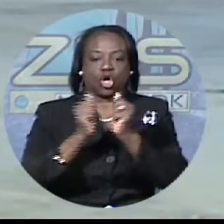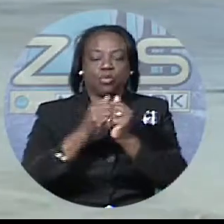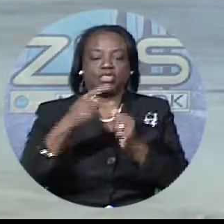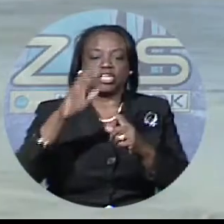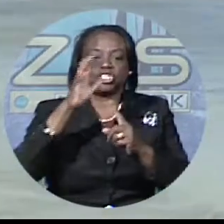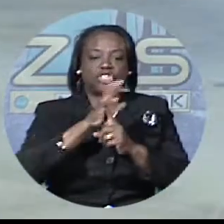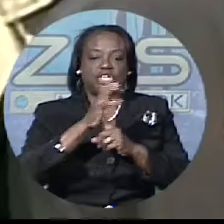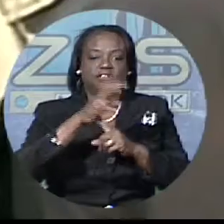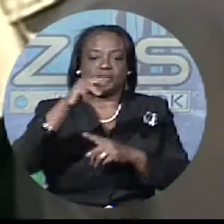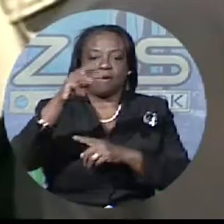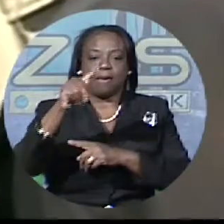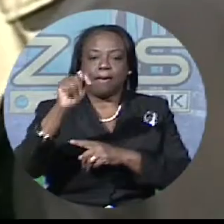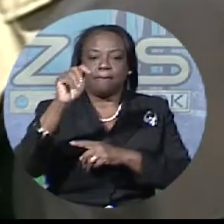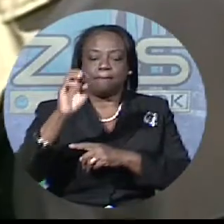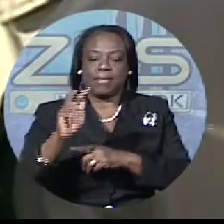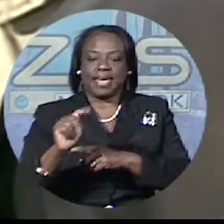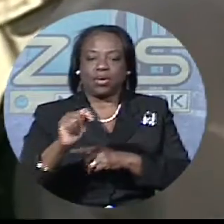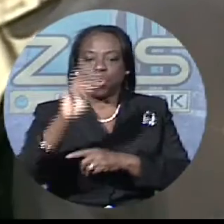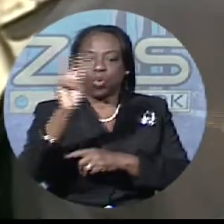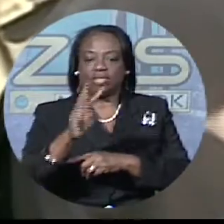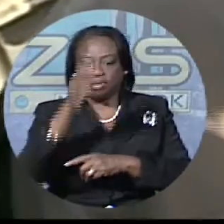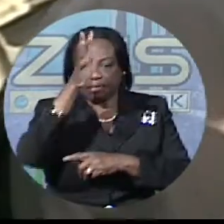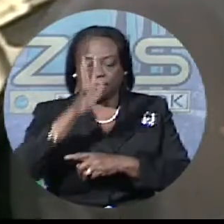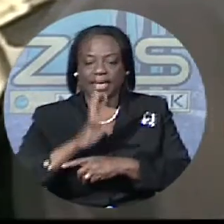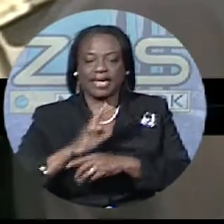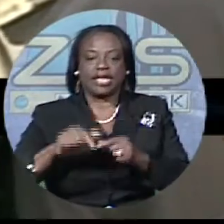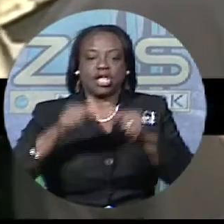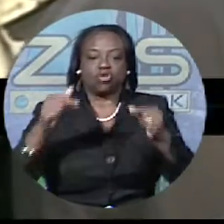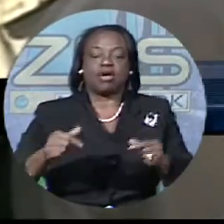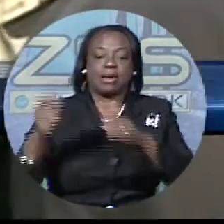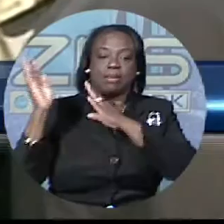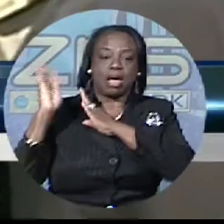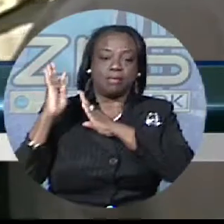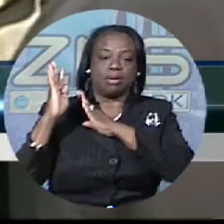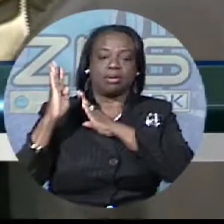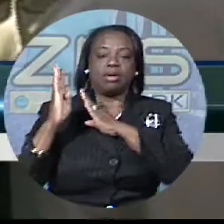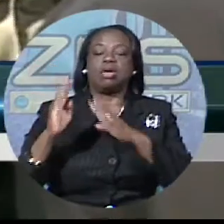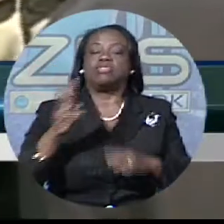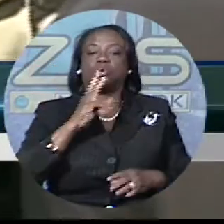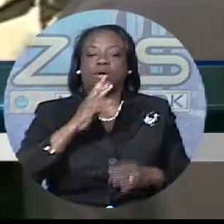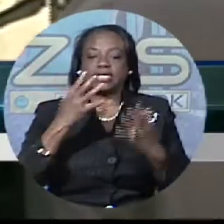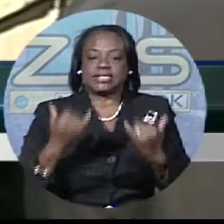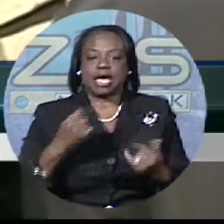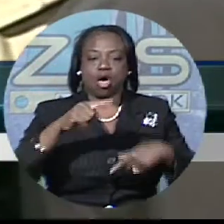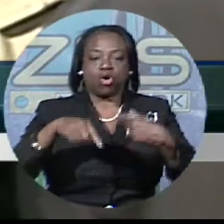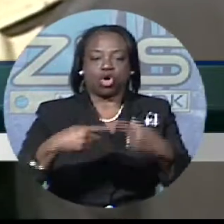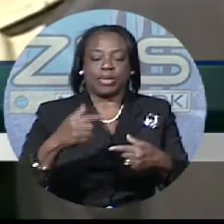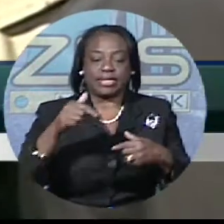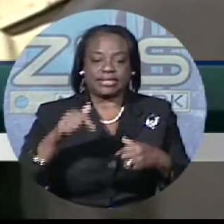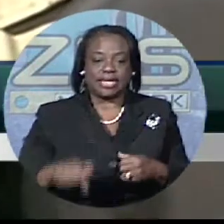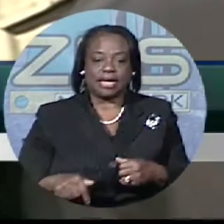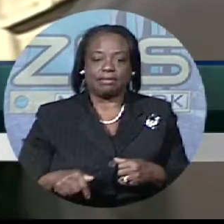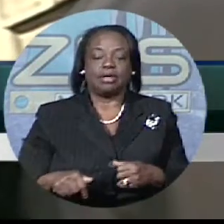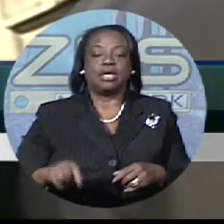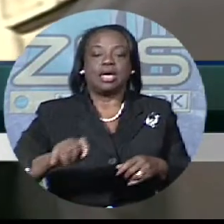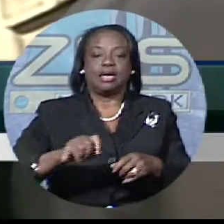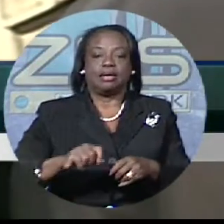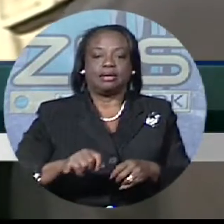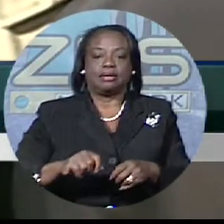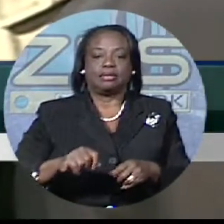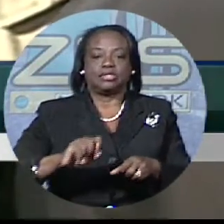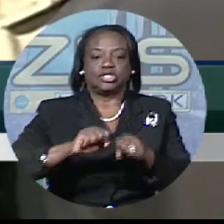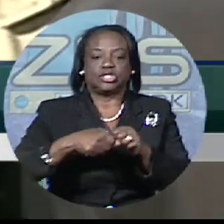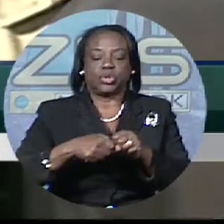met officer here in Grand Bahama, the water is receding and the flooding isn't that bad, so we decided to open the road. Now,